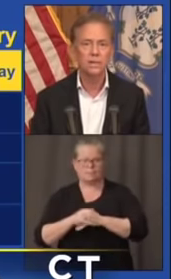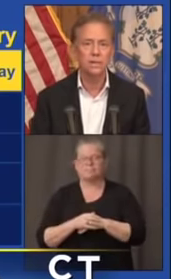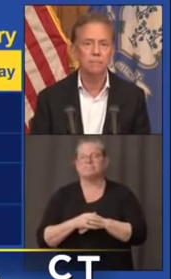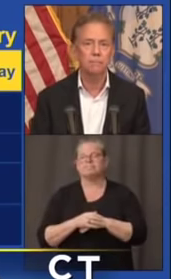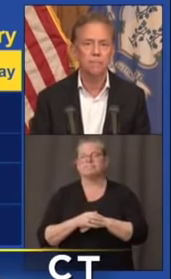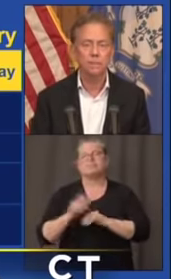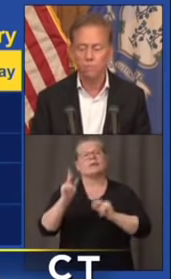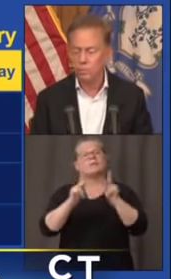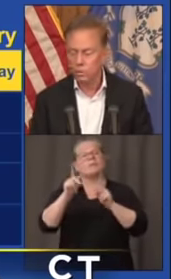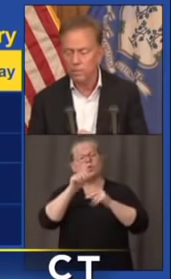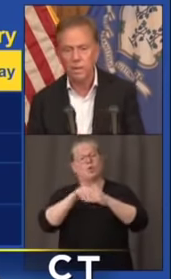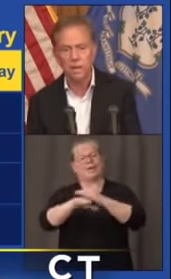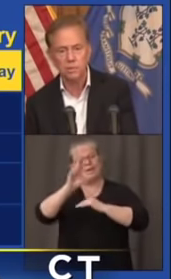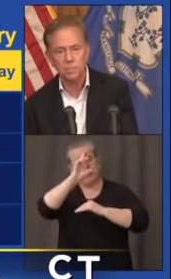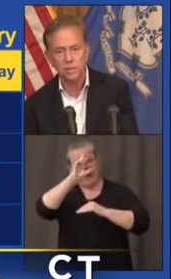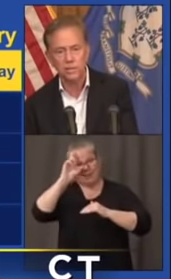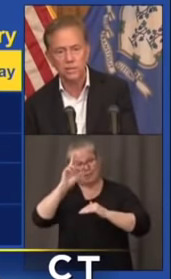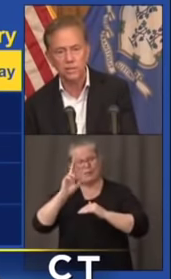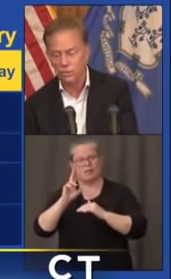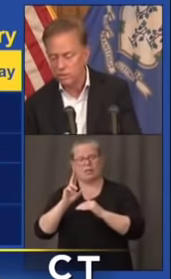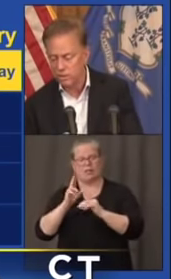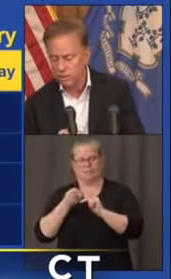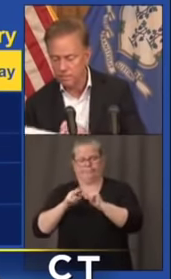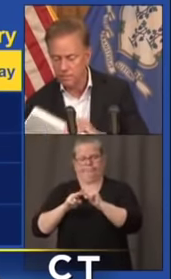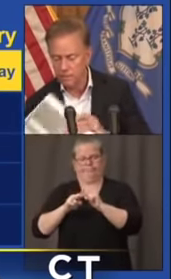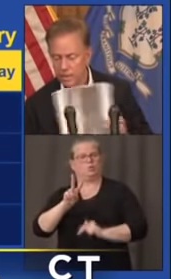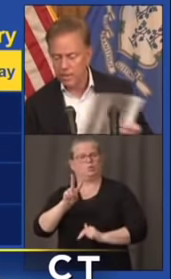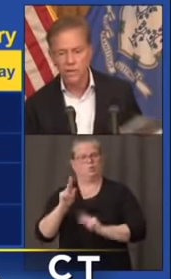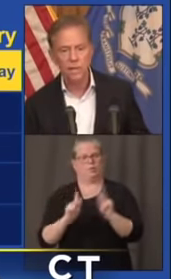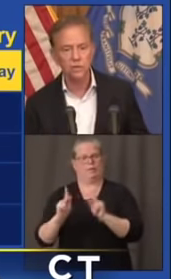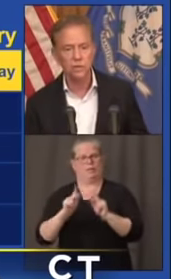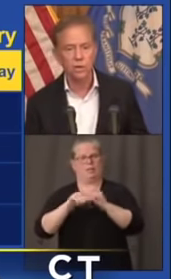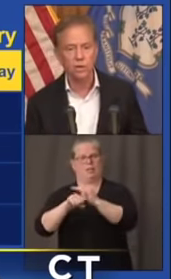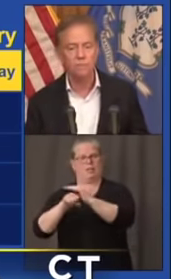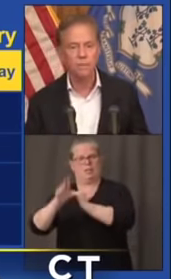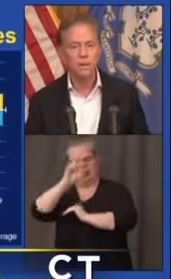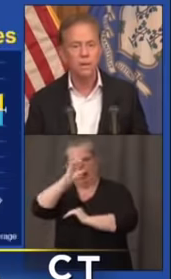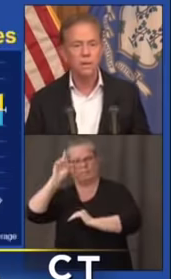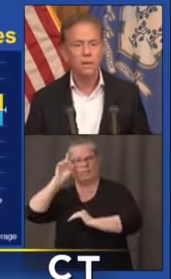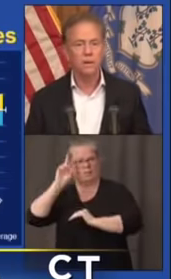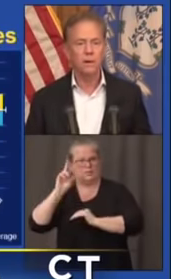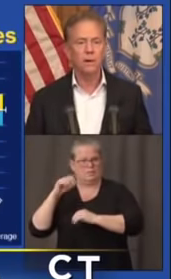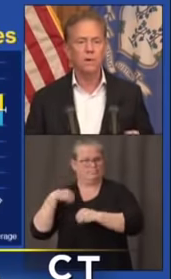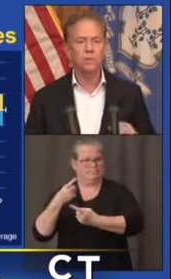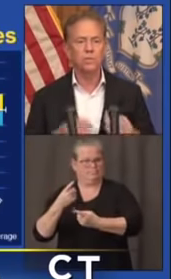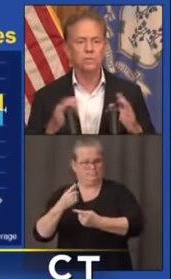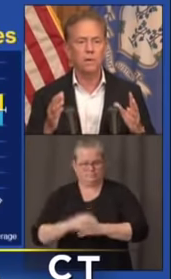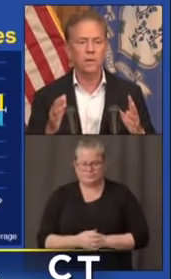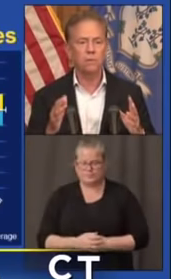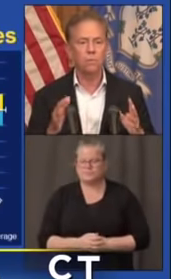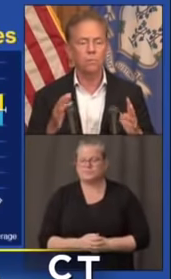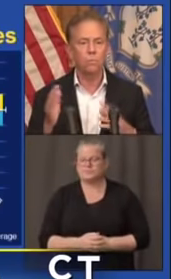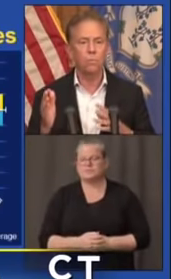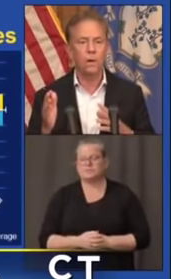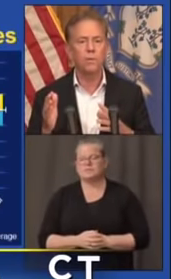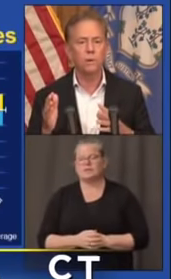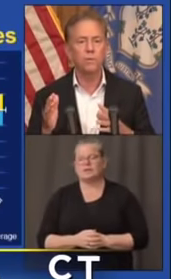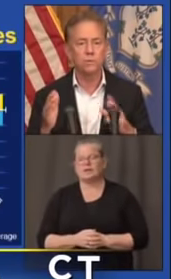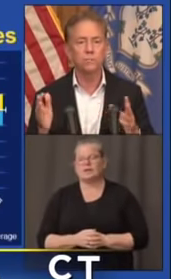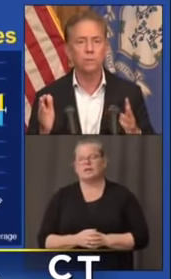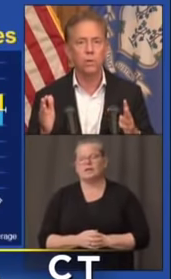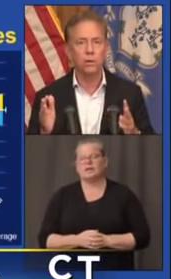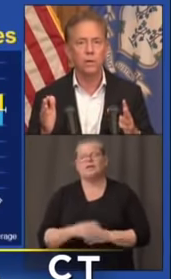And we'll talk about hospitalizations in the next chart. I wanted to explain what I